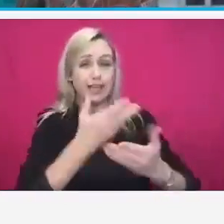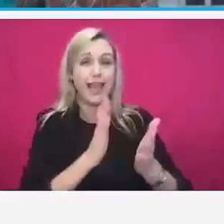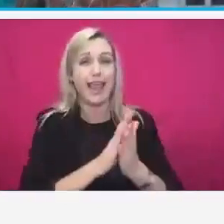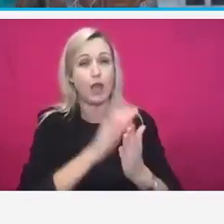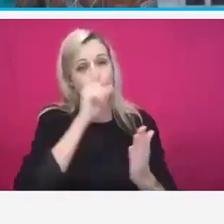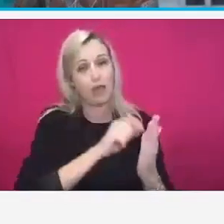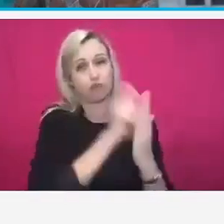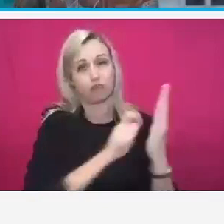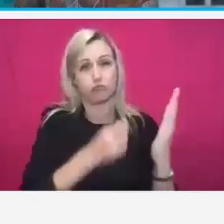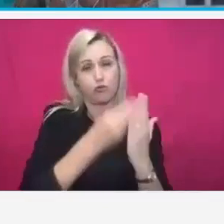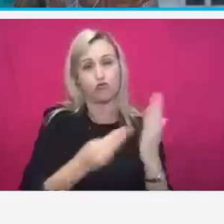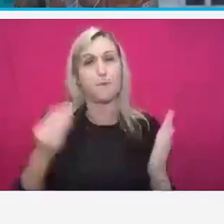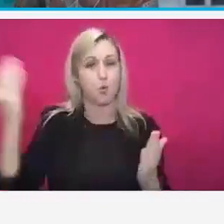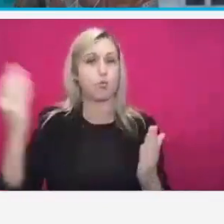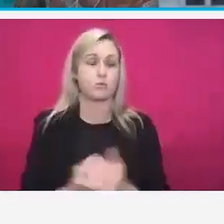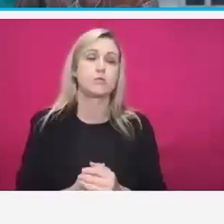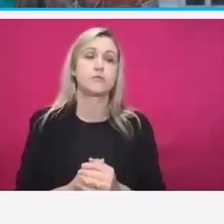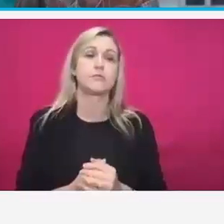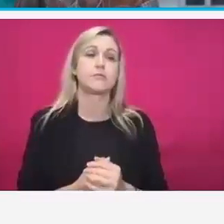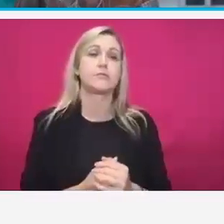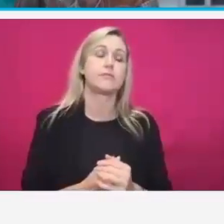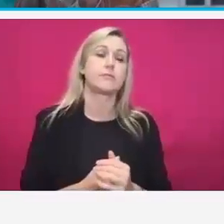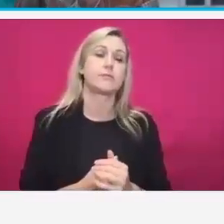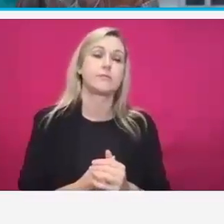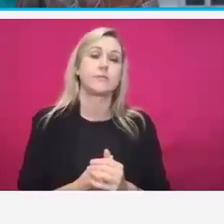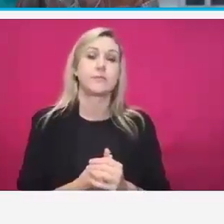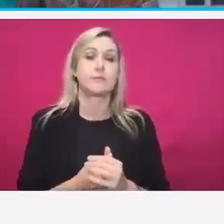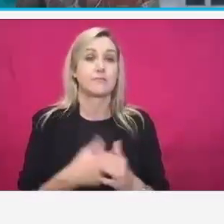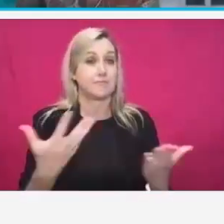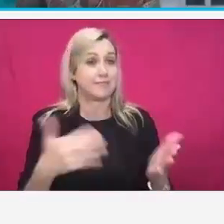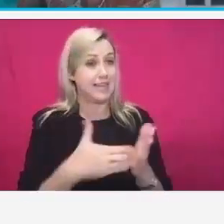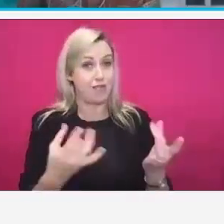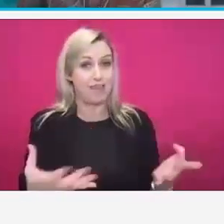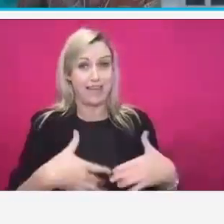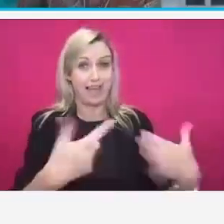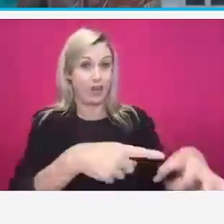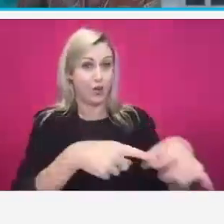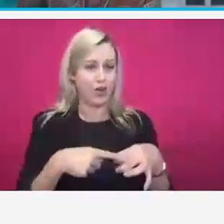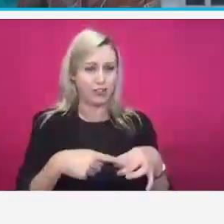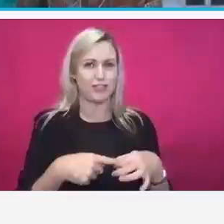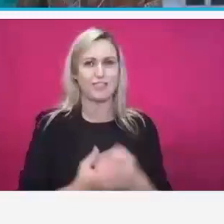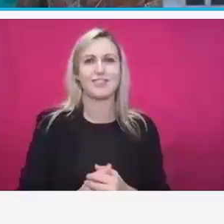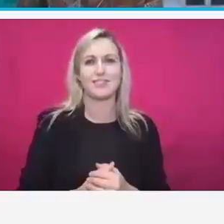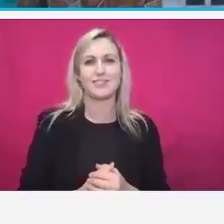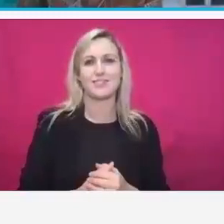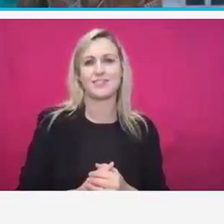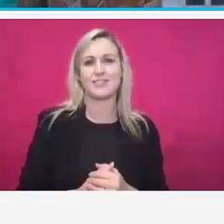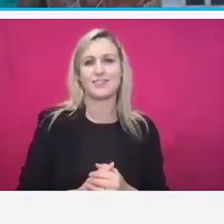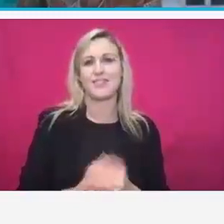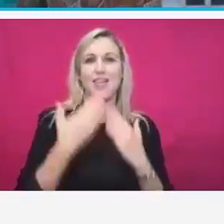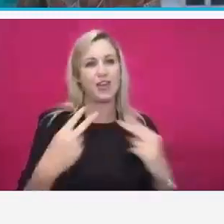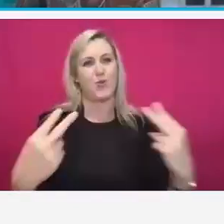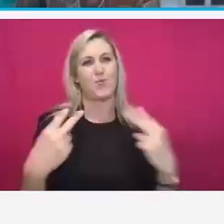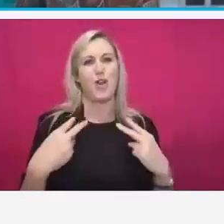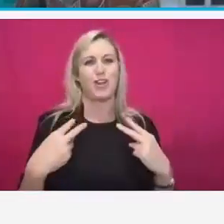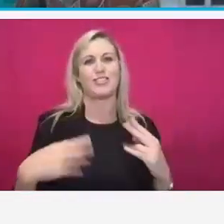reporting requirement. And I'm happy to take any questions, and thank you for joining the webinar